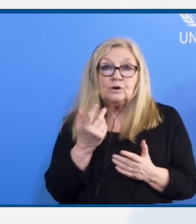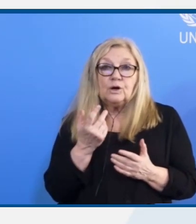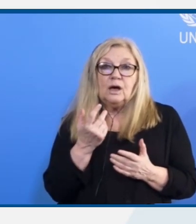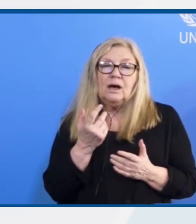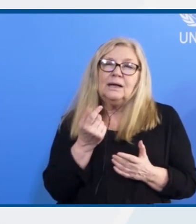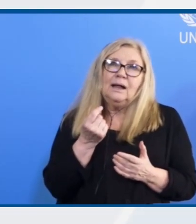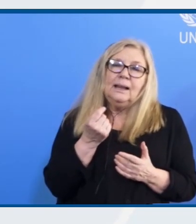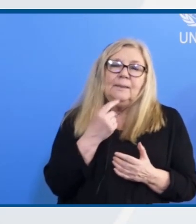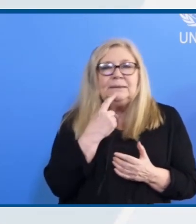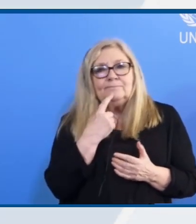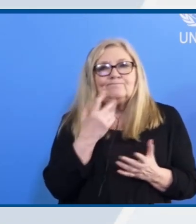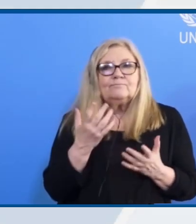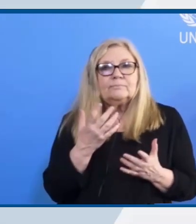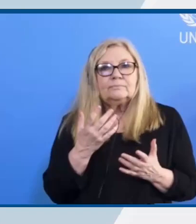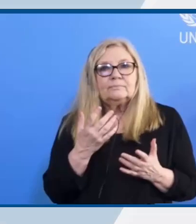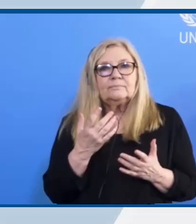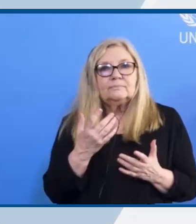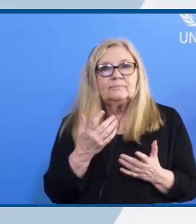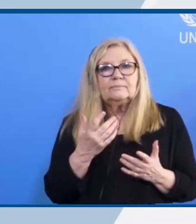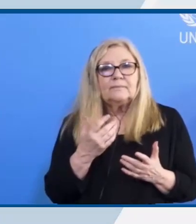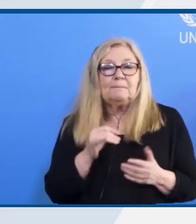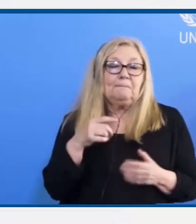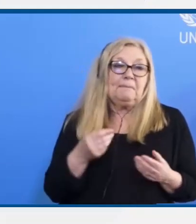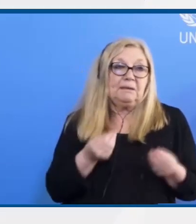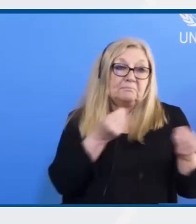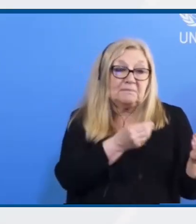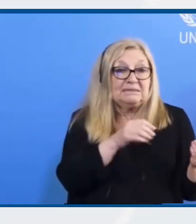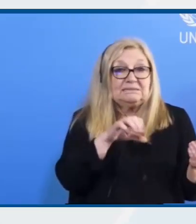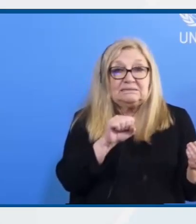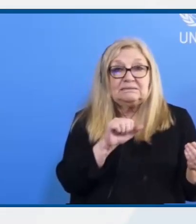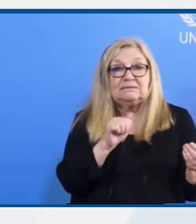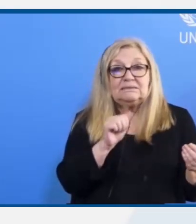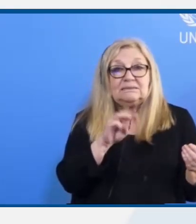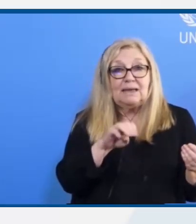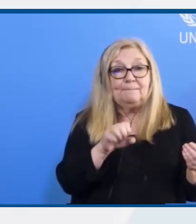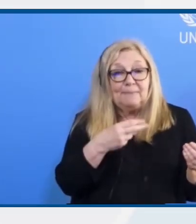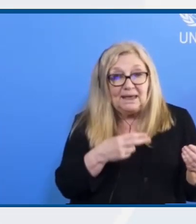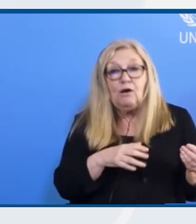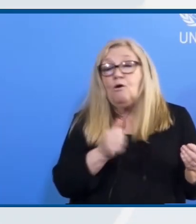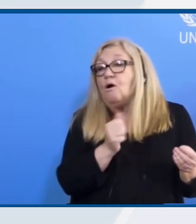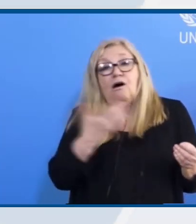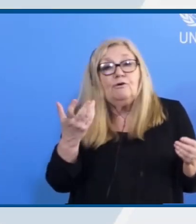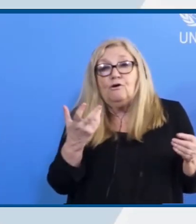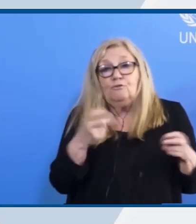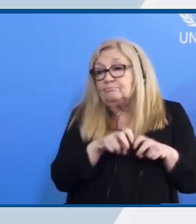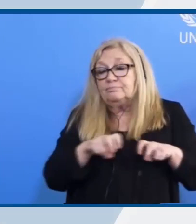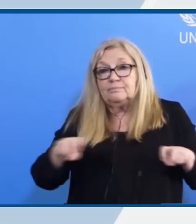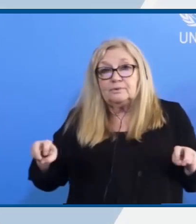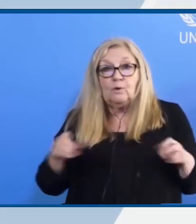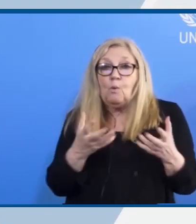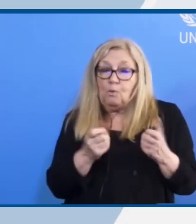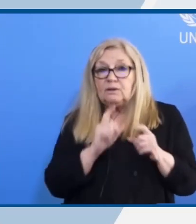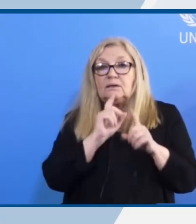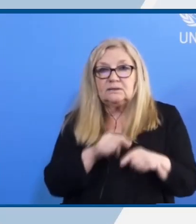I guess, for Same, or perhaps, I would say, for any of you, perhaps, Godavari, you would also want to answer.